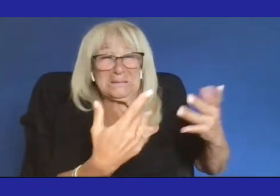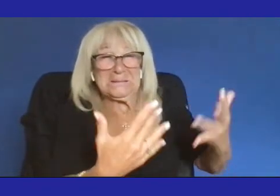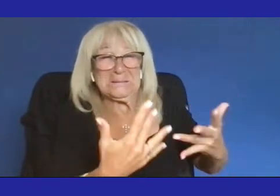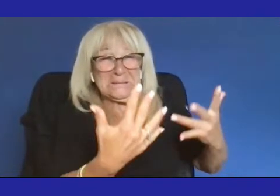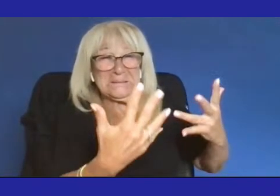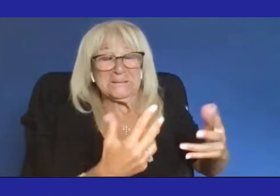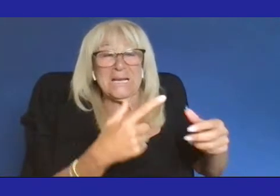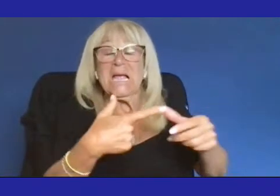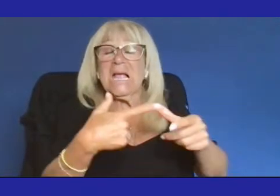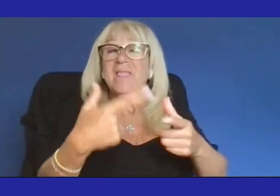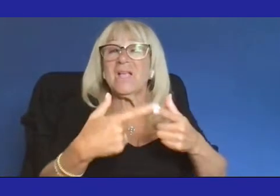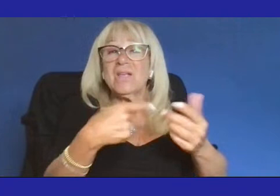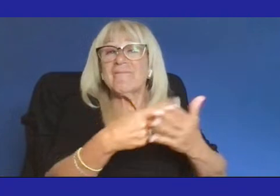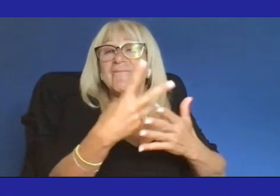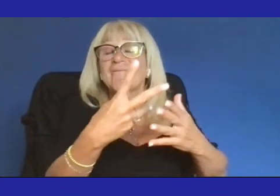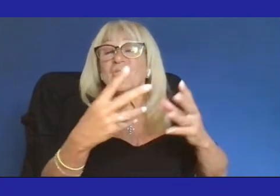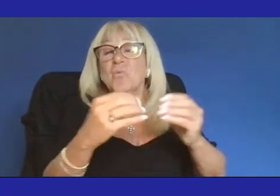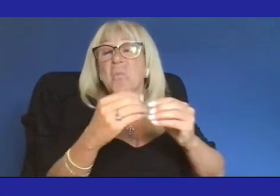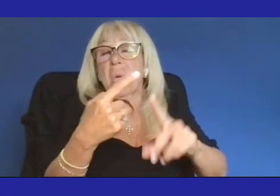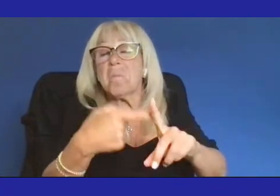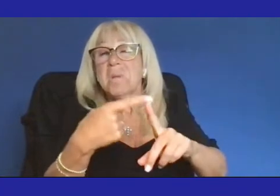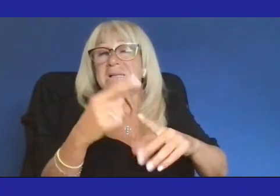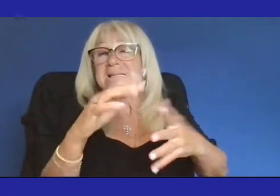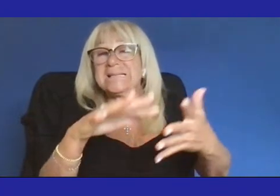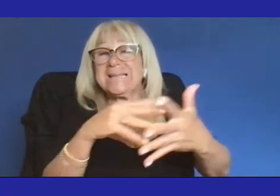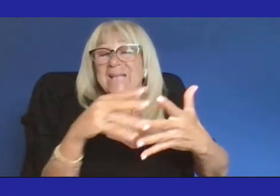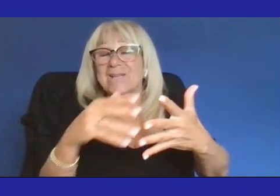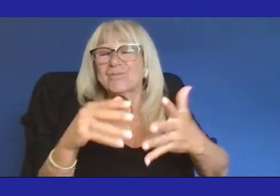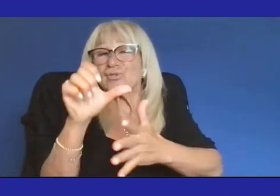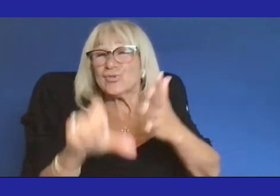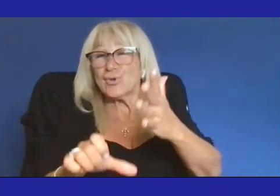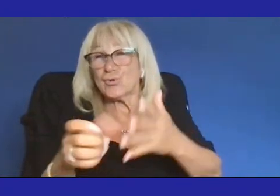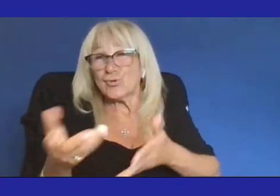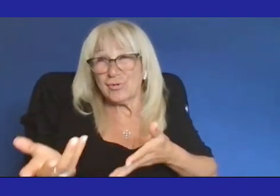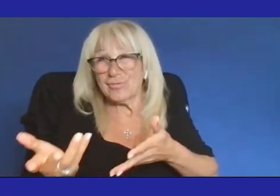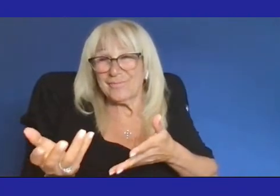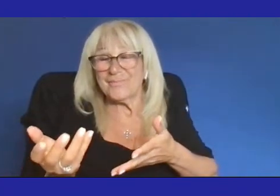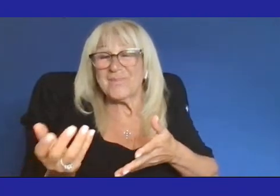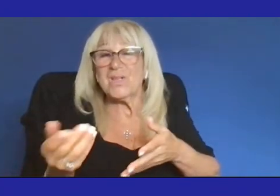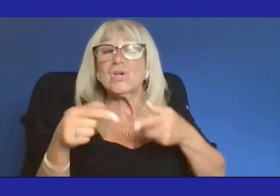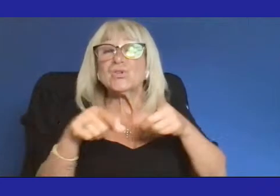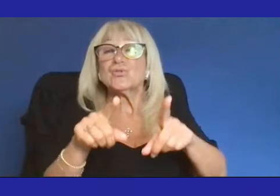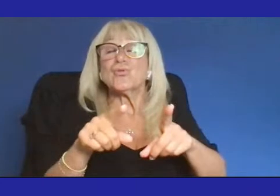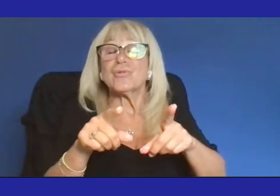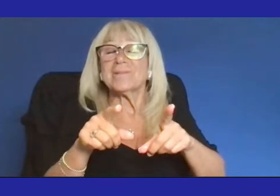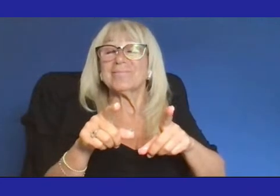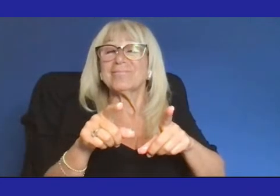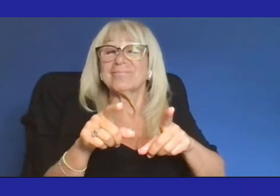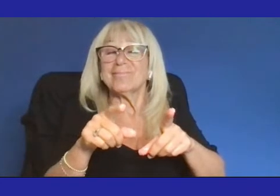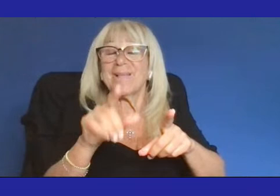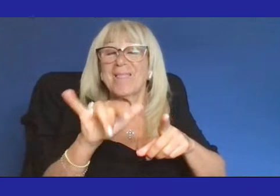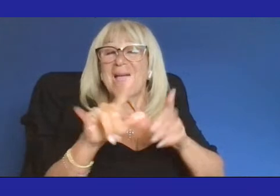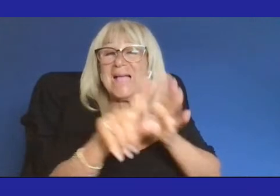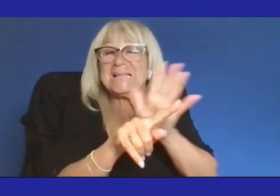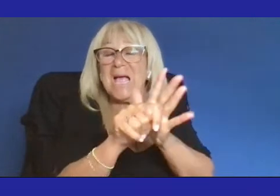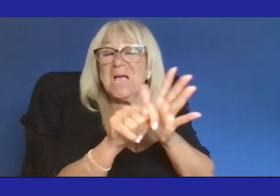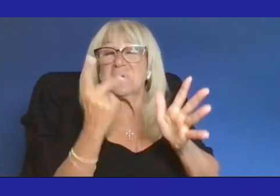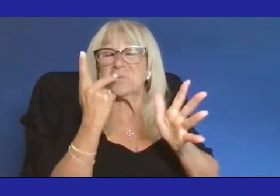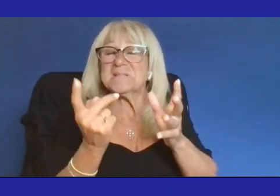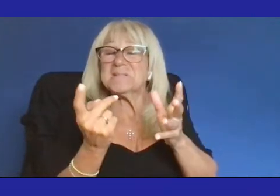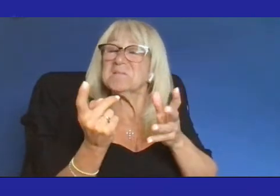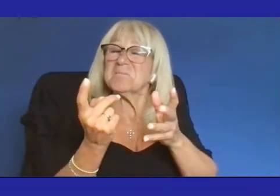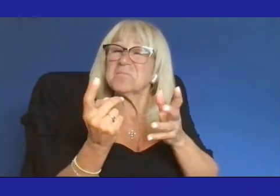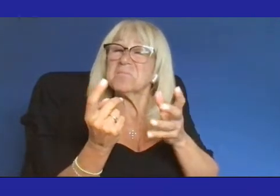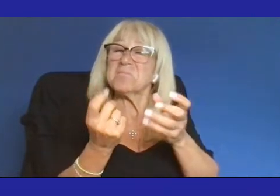more months to schedule the surgical procedure. During that time, we've seen a number of clinical outcomes that